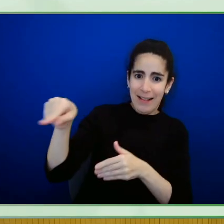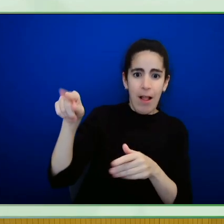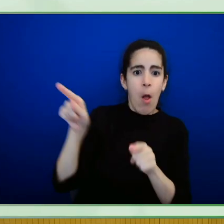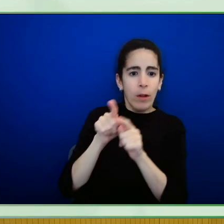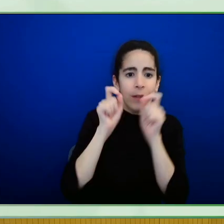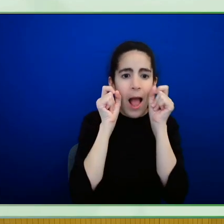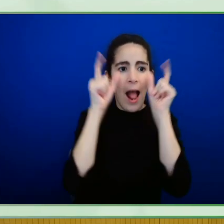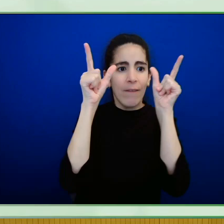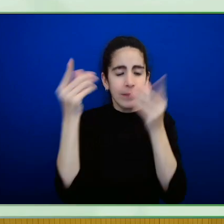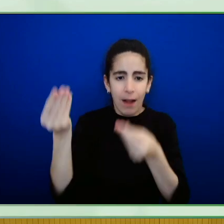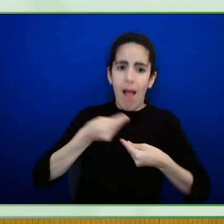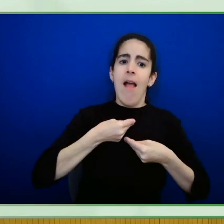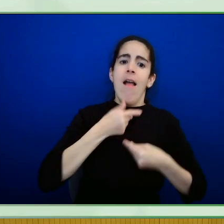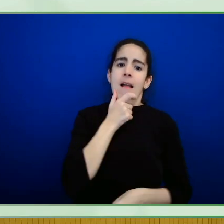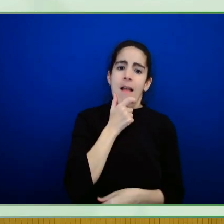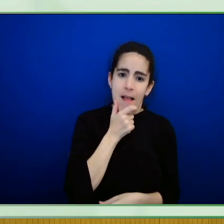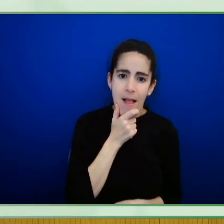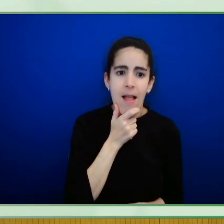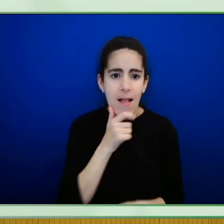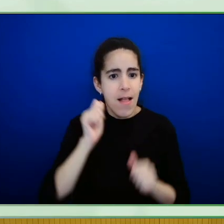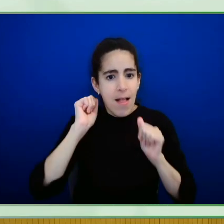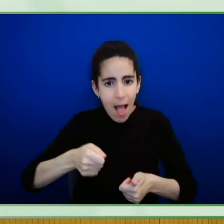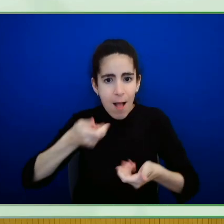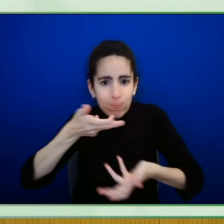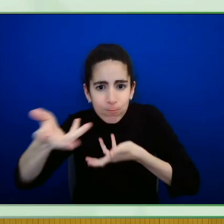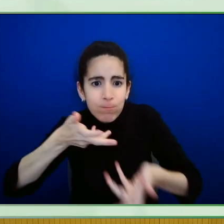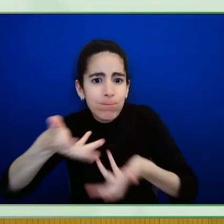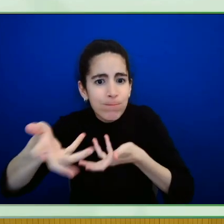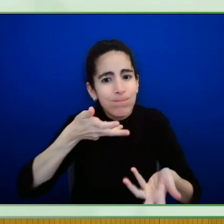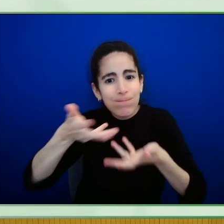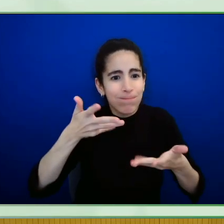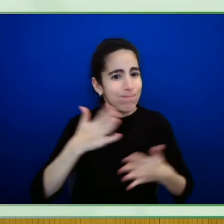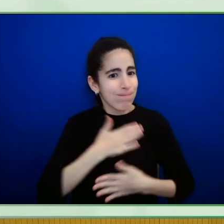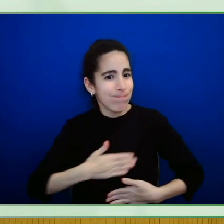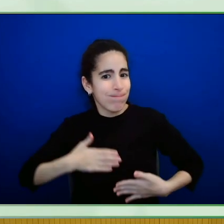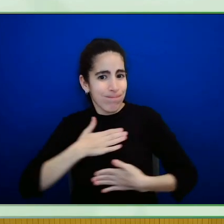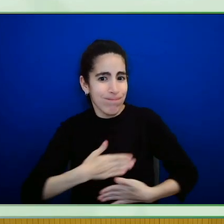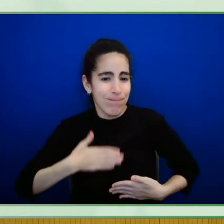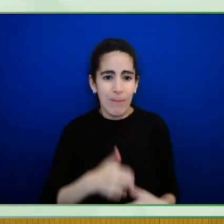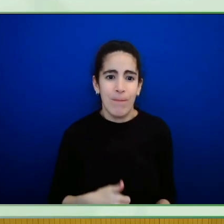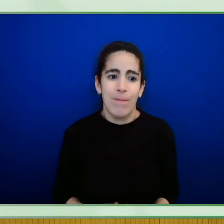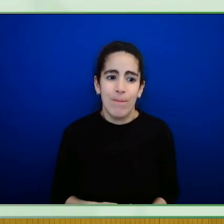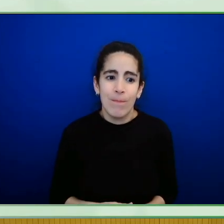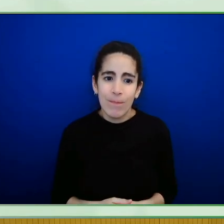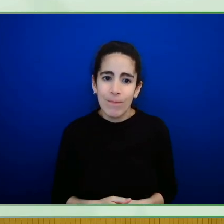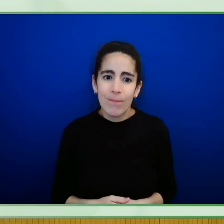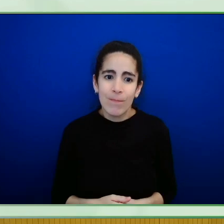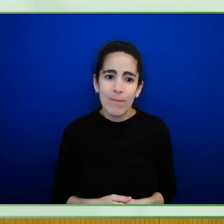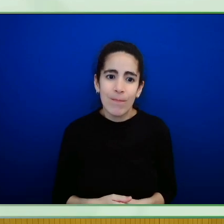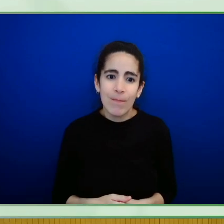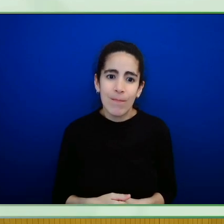without any boring tests or stories. They're going to be enjoying the